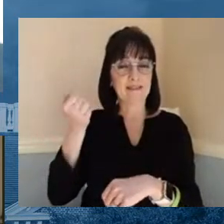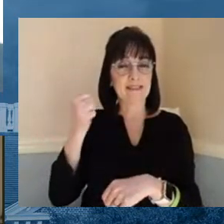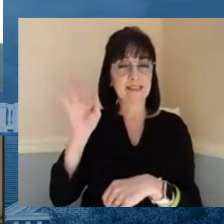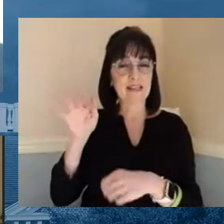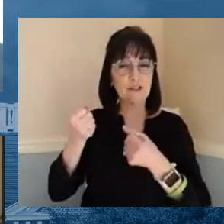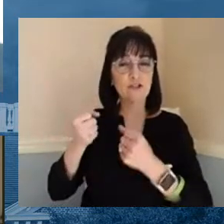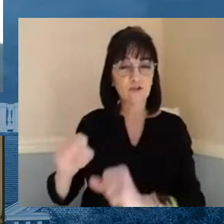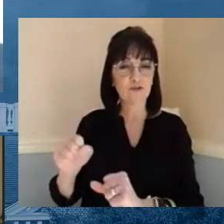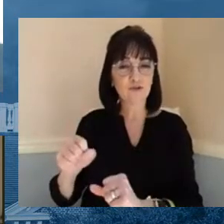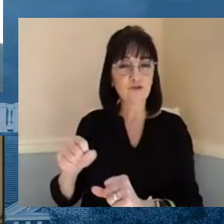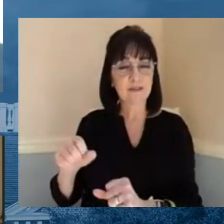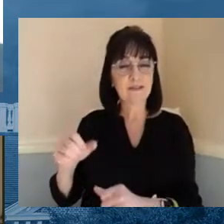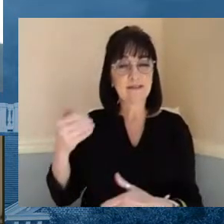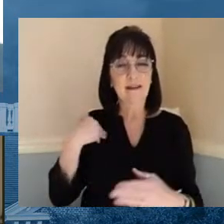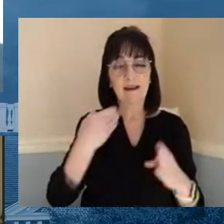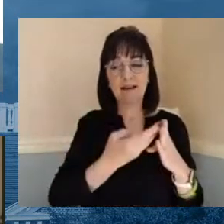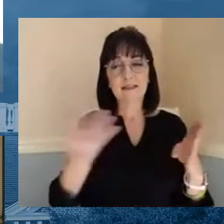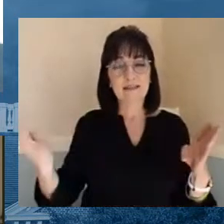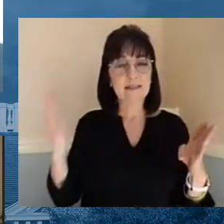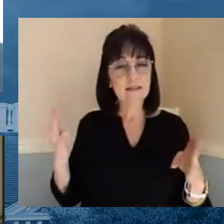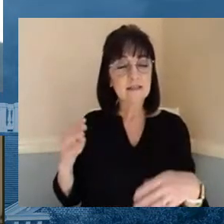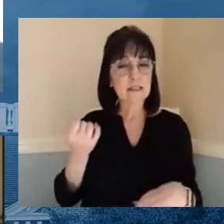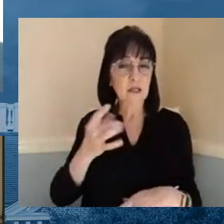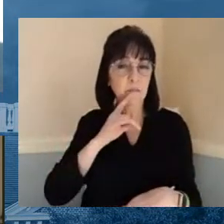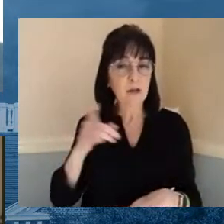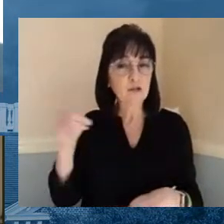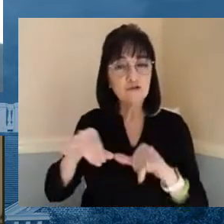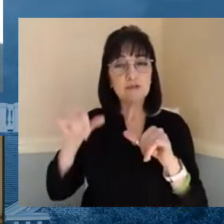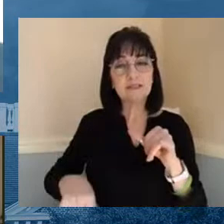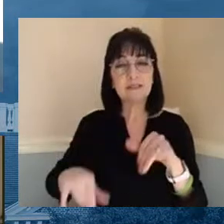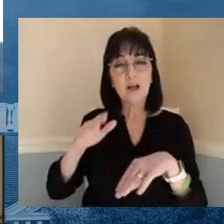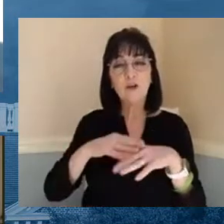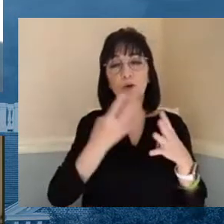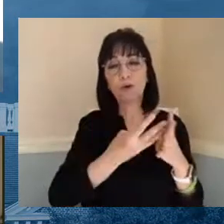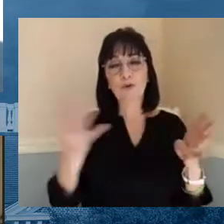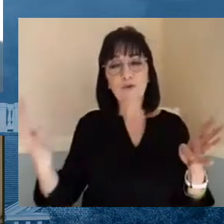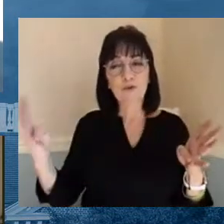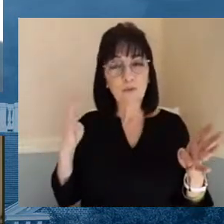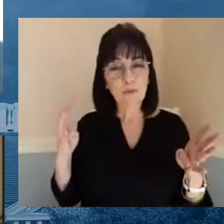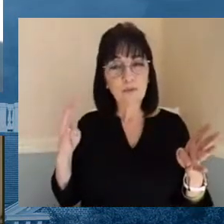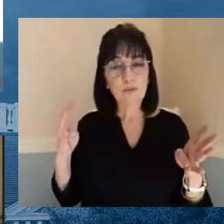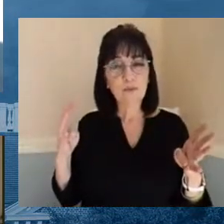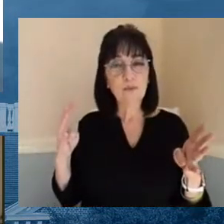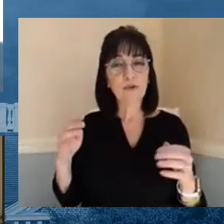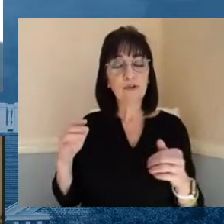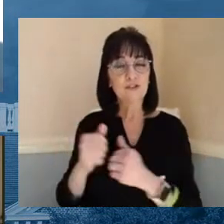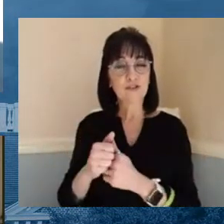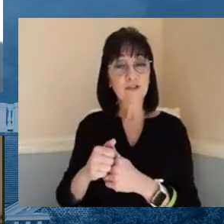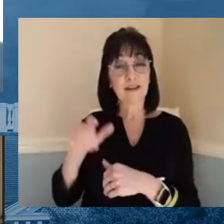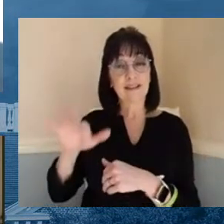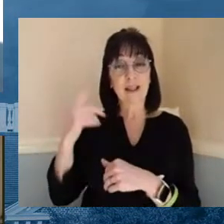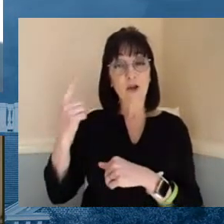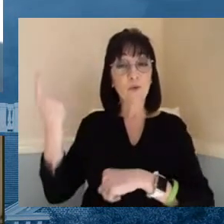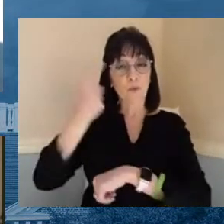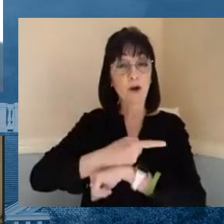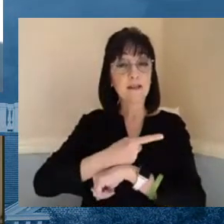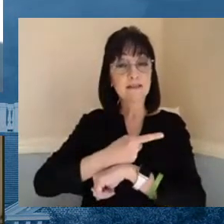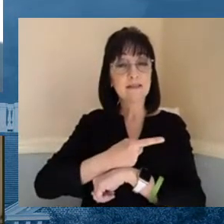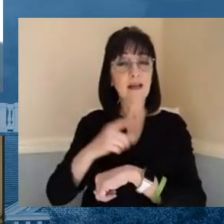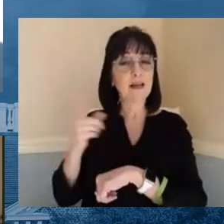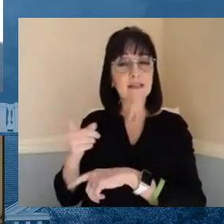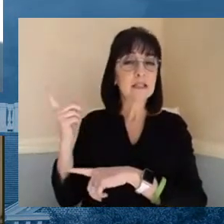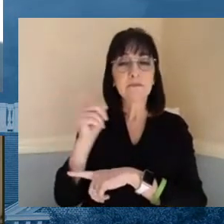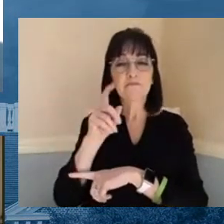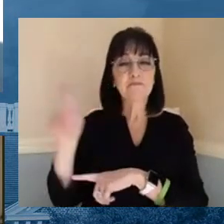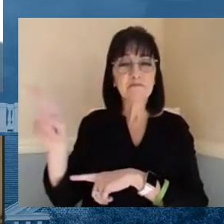that she stayed on the porch. And one particular day, she happened to find her way to unlatch